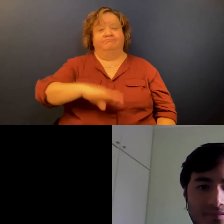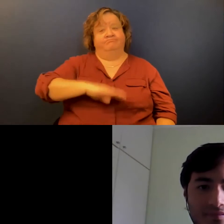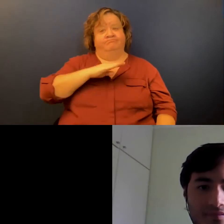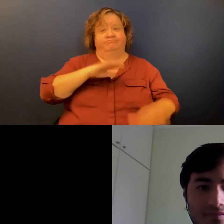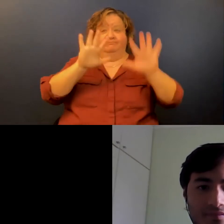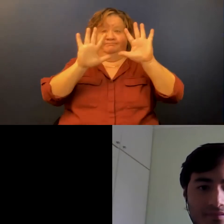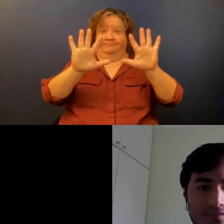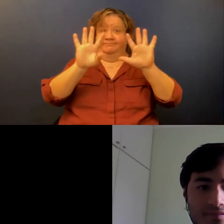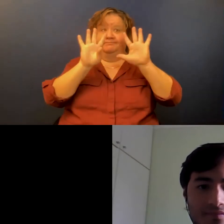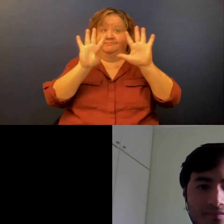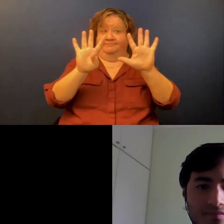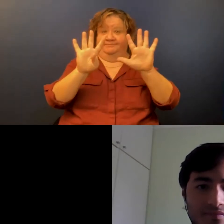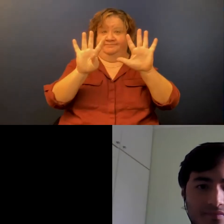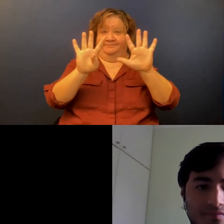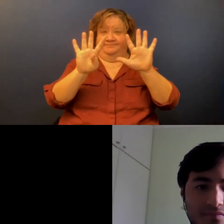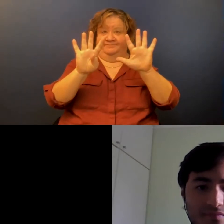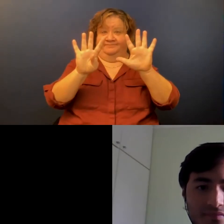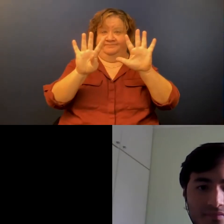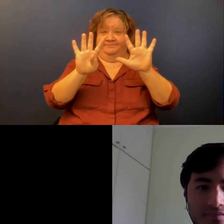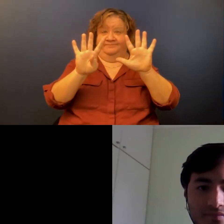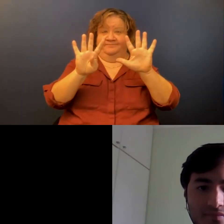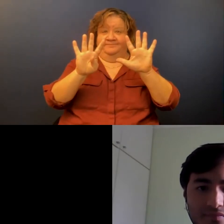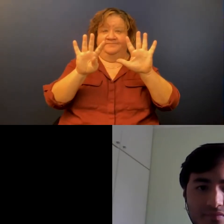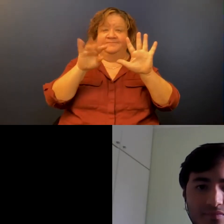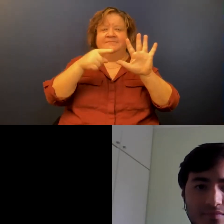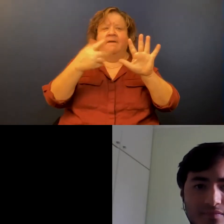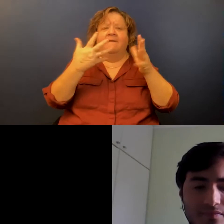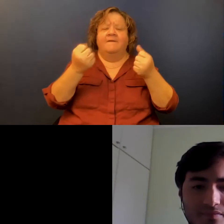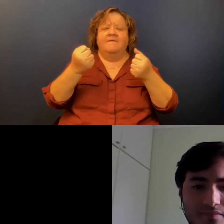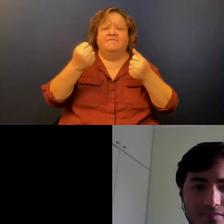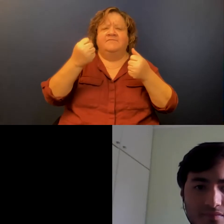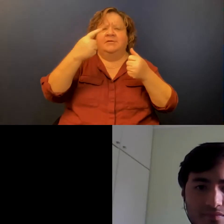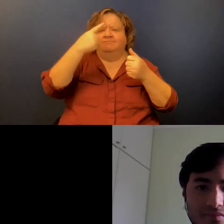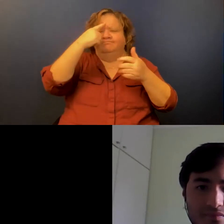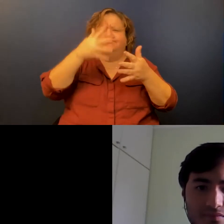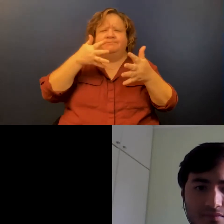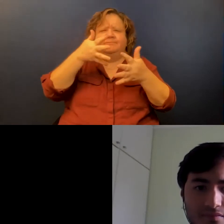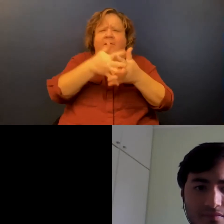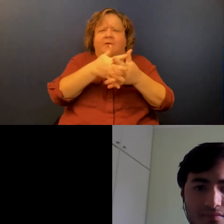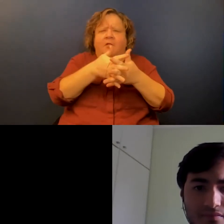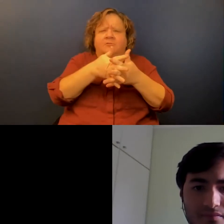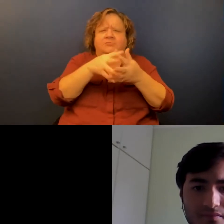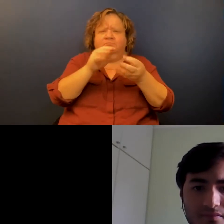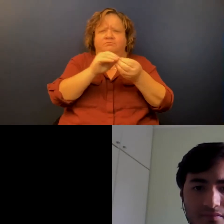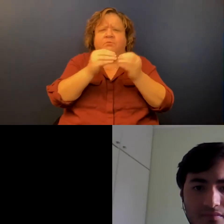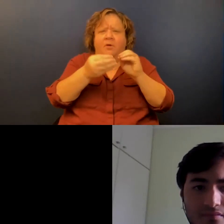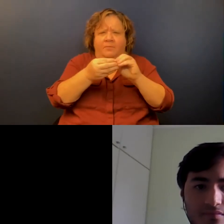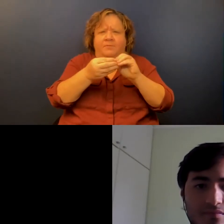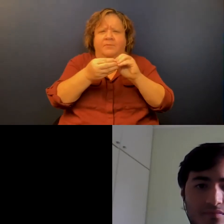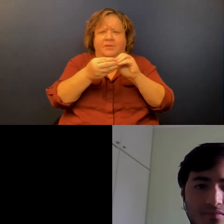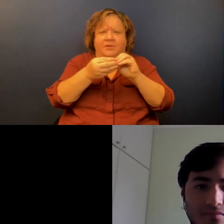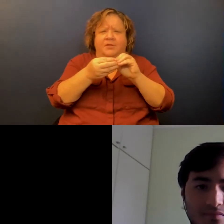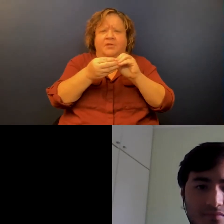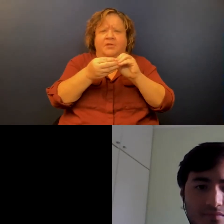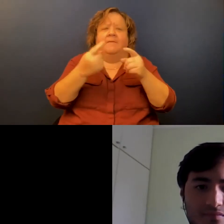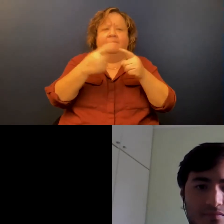a psychosocial disability. He has Asperger's syndrome. He,